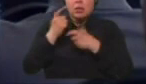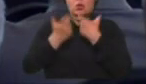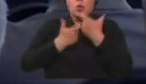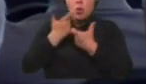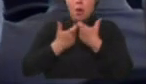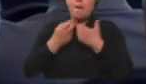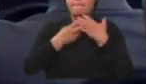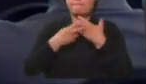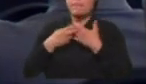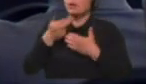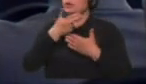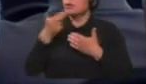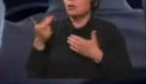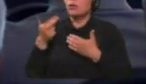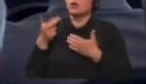this term, walkability?